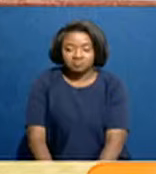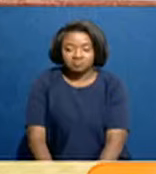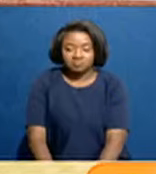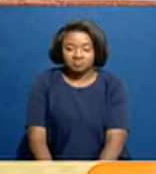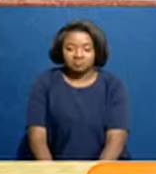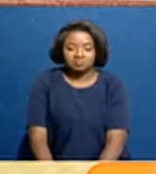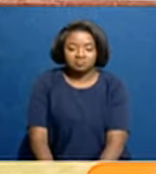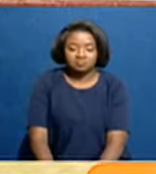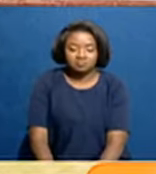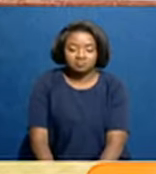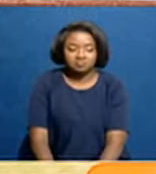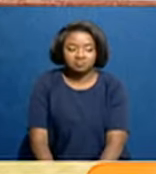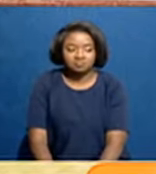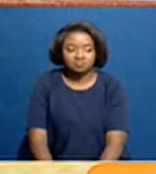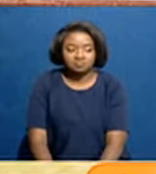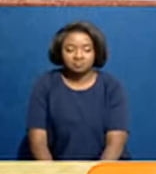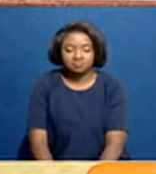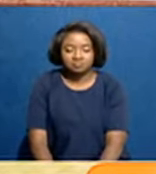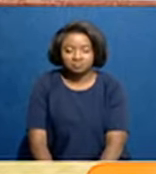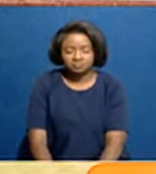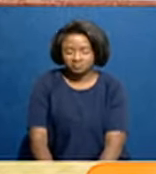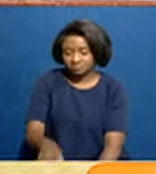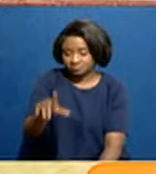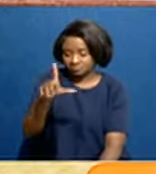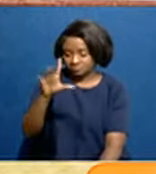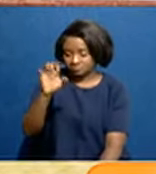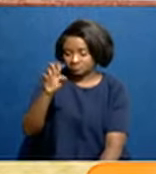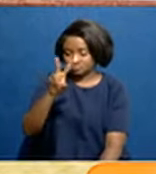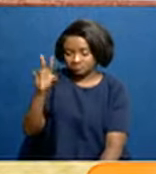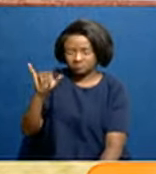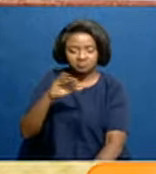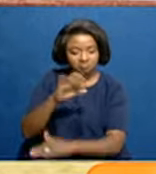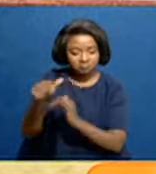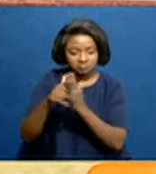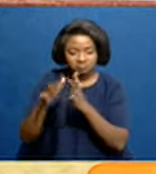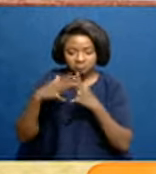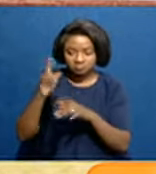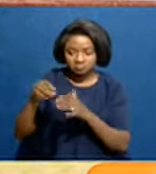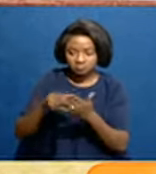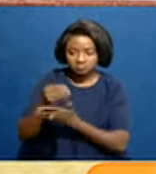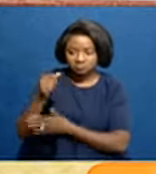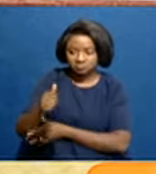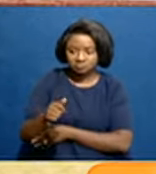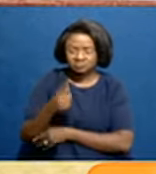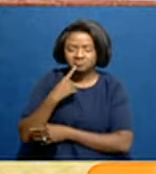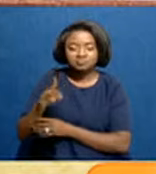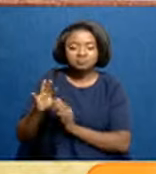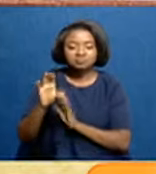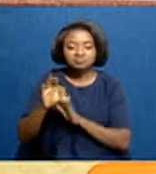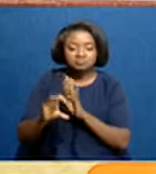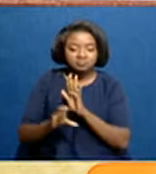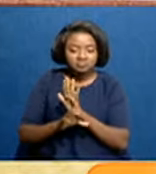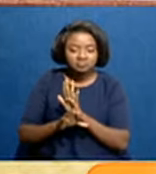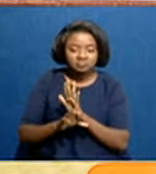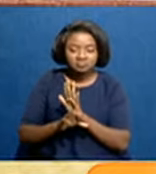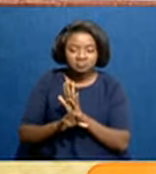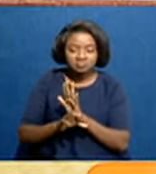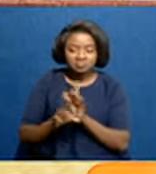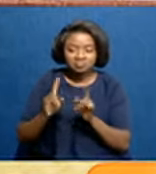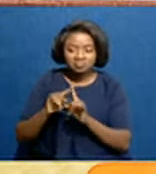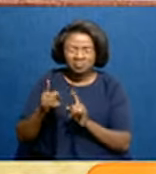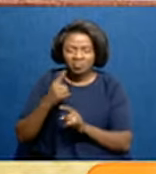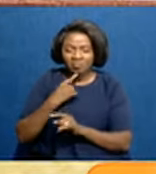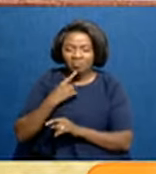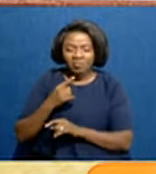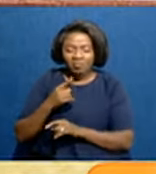So the levy is for everybody. And that is why the courts, they did not say it is unconstitutional. They said the fact that you are leaving